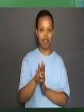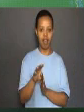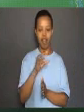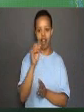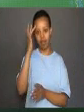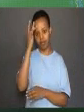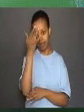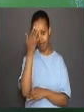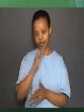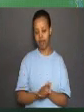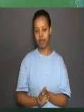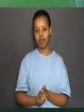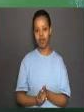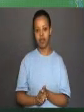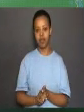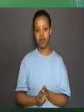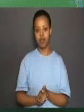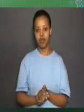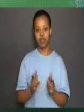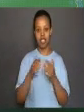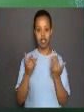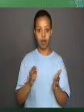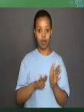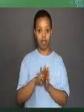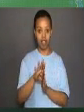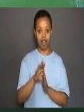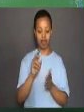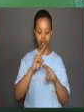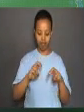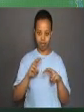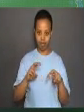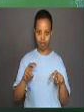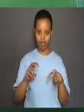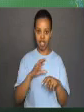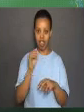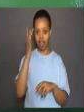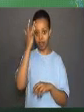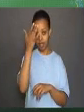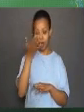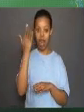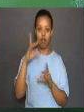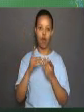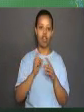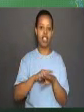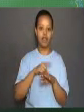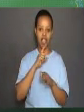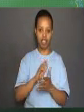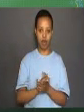and disease. We studied bacteria and disease in our last